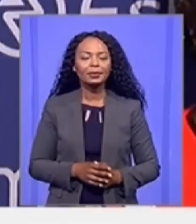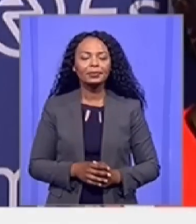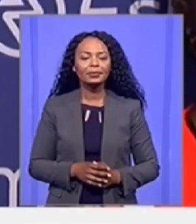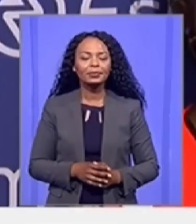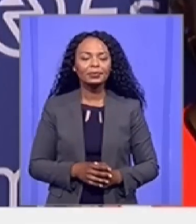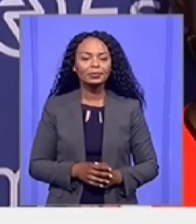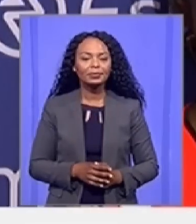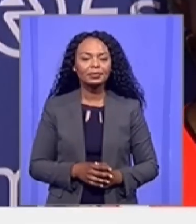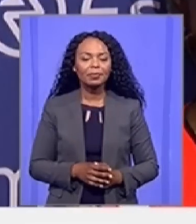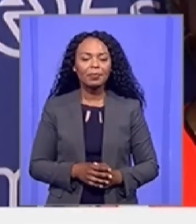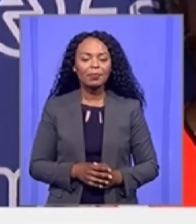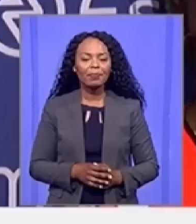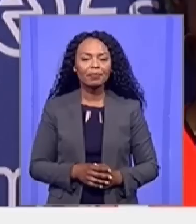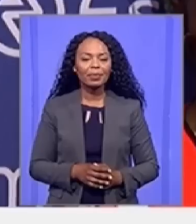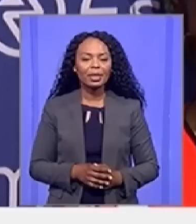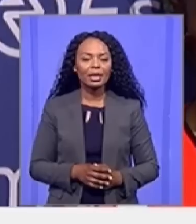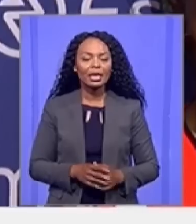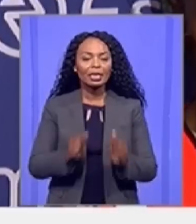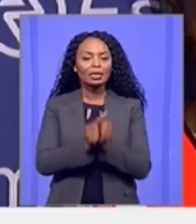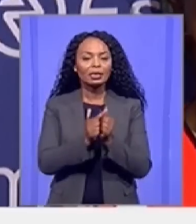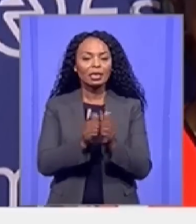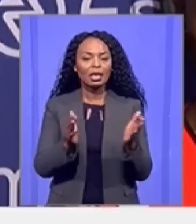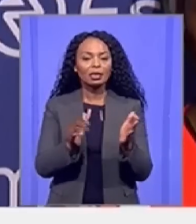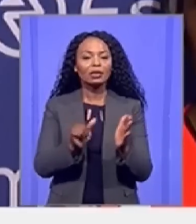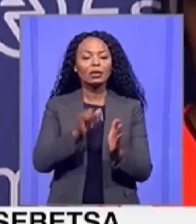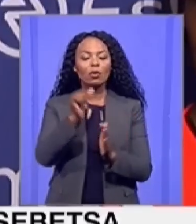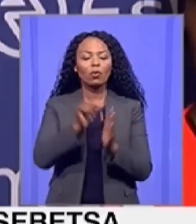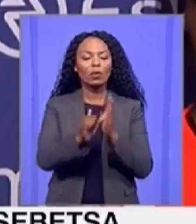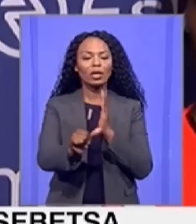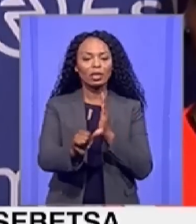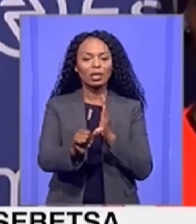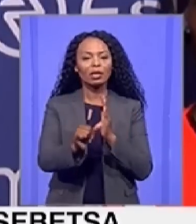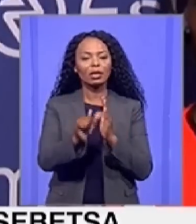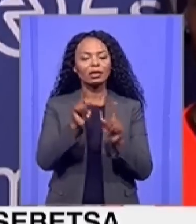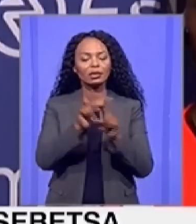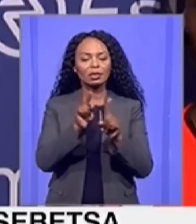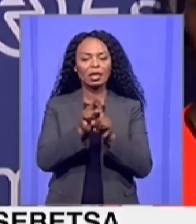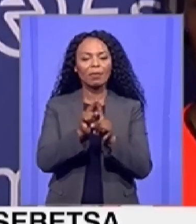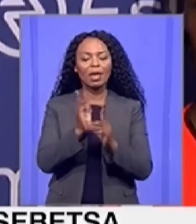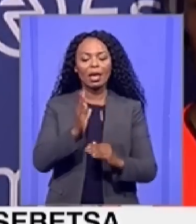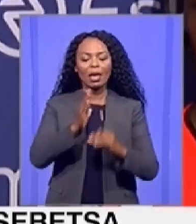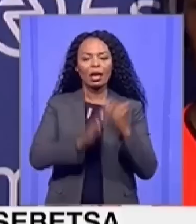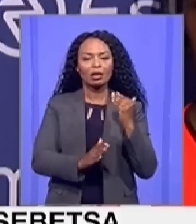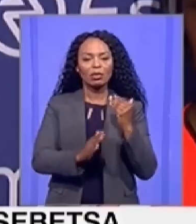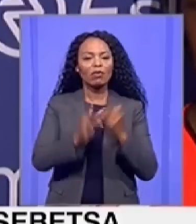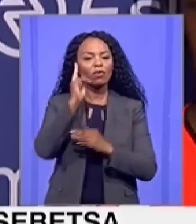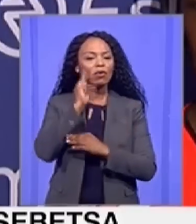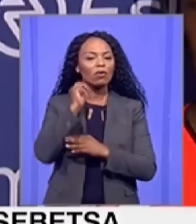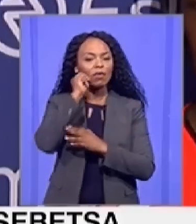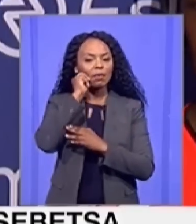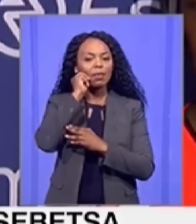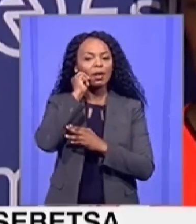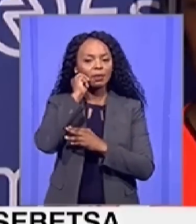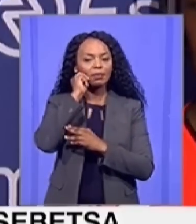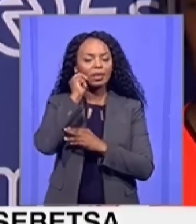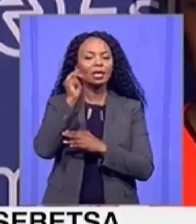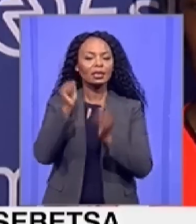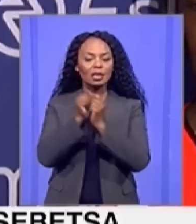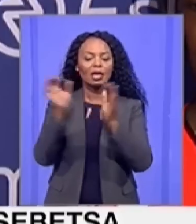4 units starting next week and then towards the end of November. So here we're talking